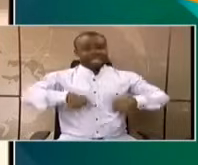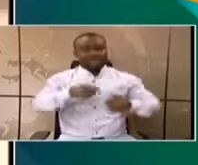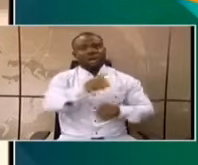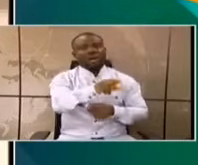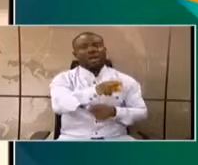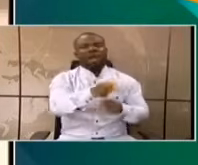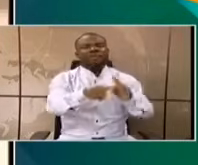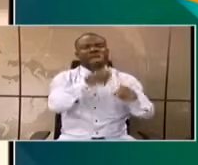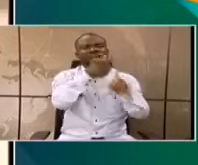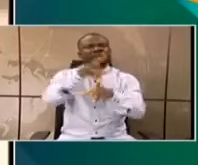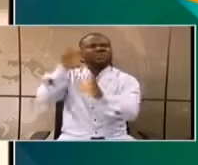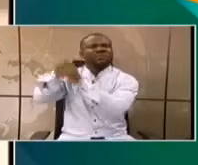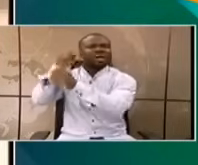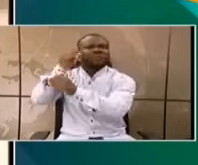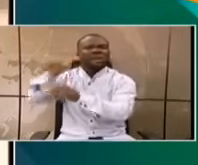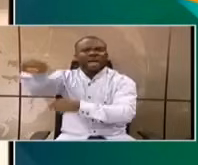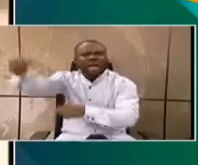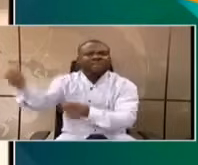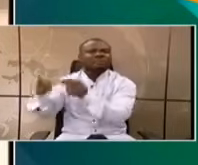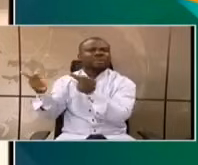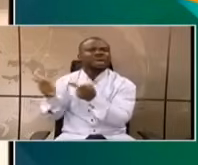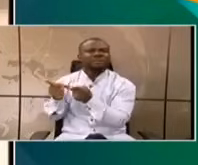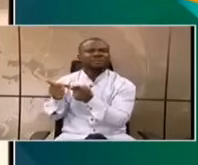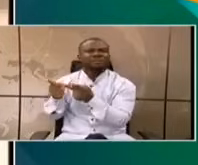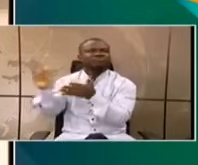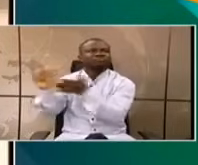Yabe ye no so huwe juba.